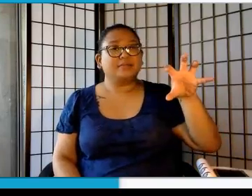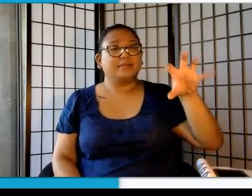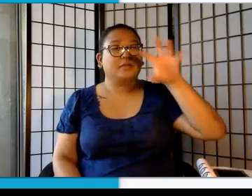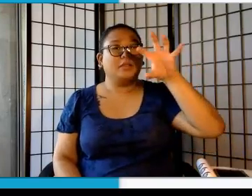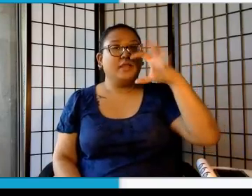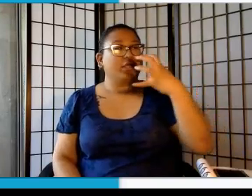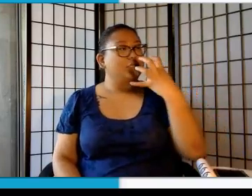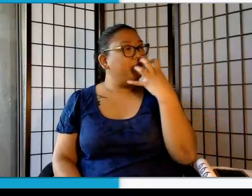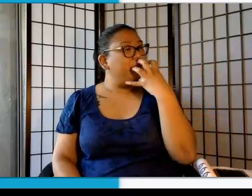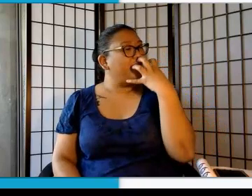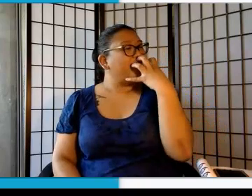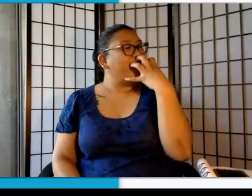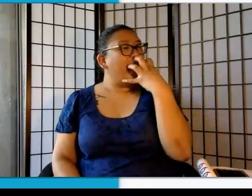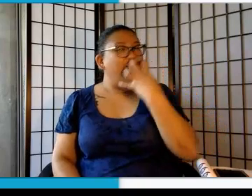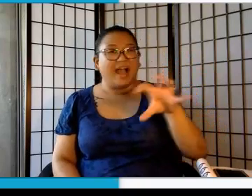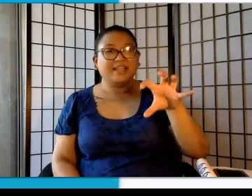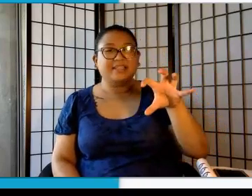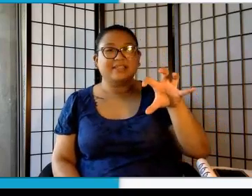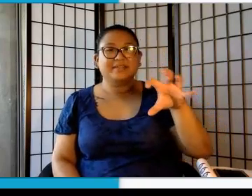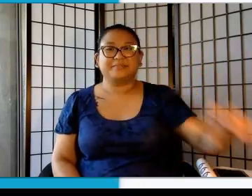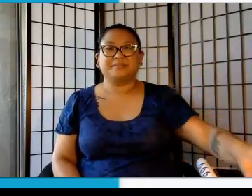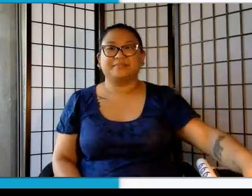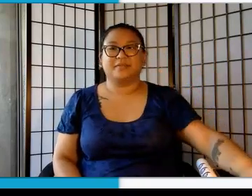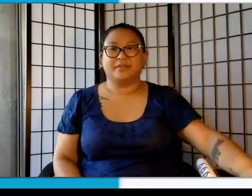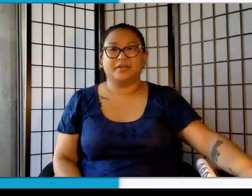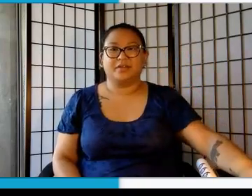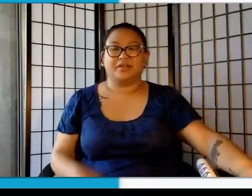Hot. Claw hand shape from your mouth. Hot.